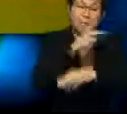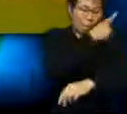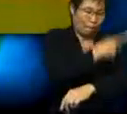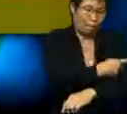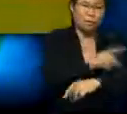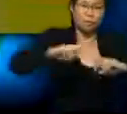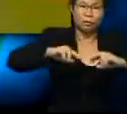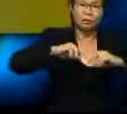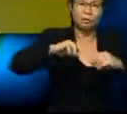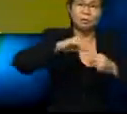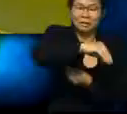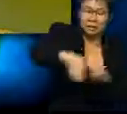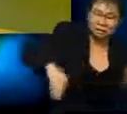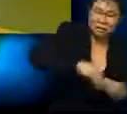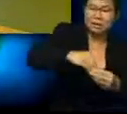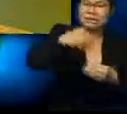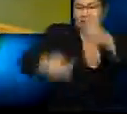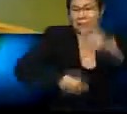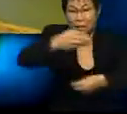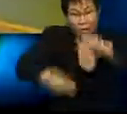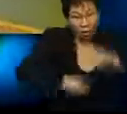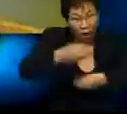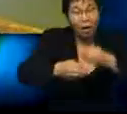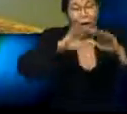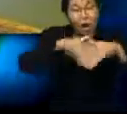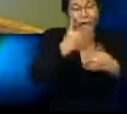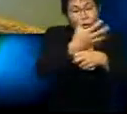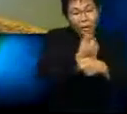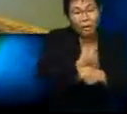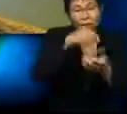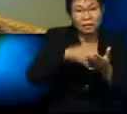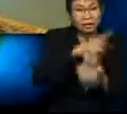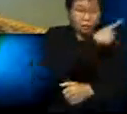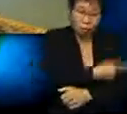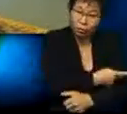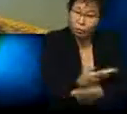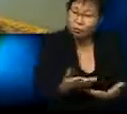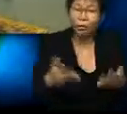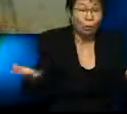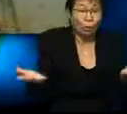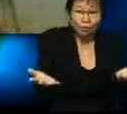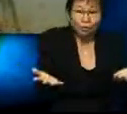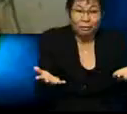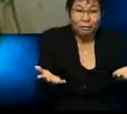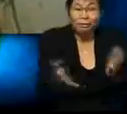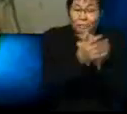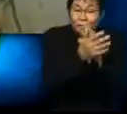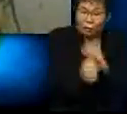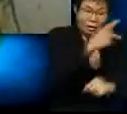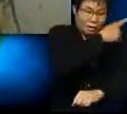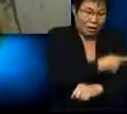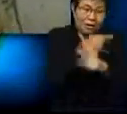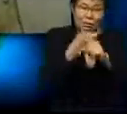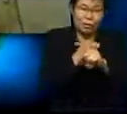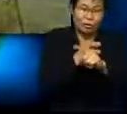to turn its turbines. And just how do we get this power? Well, the potential energy